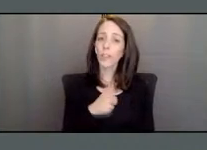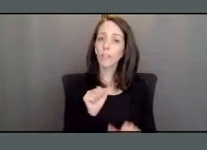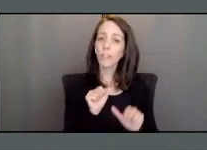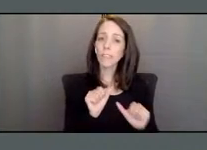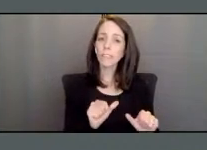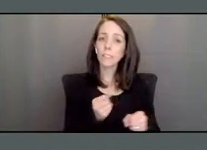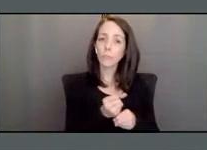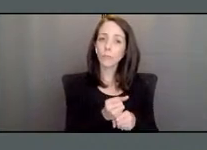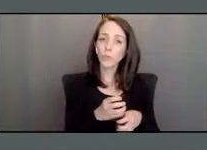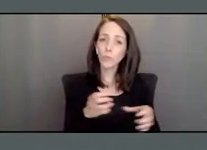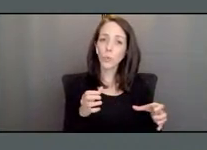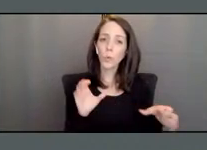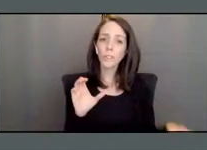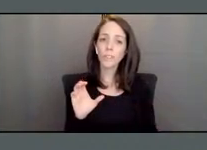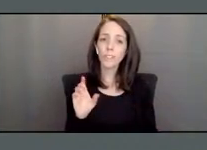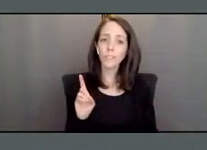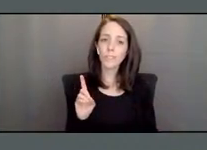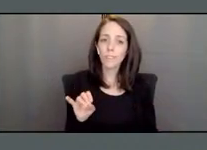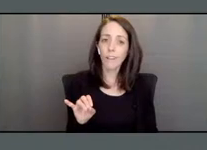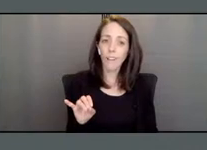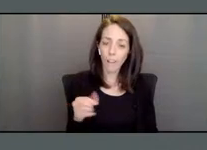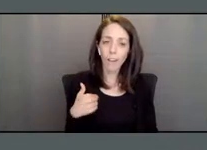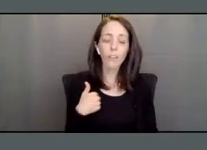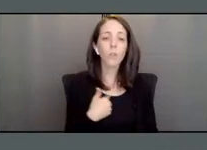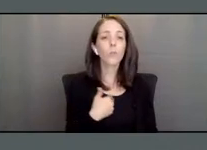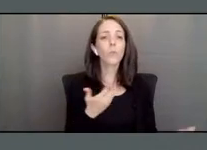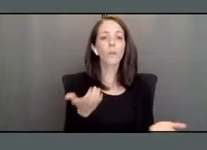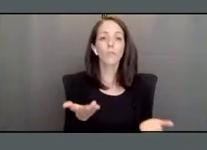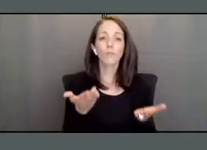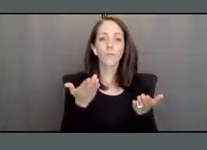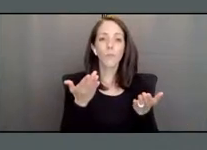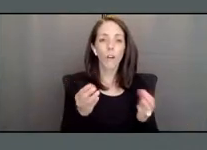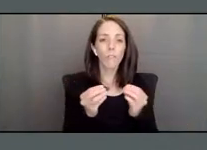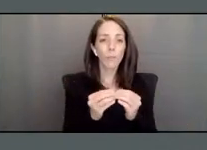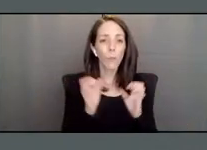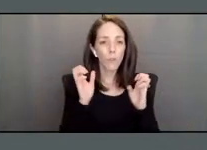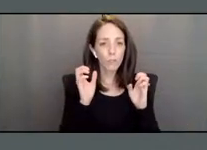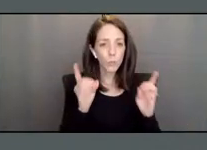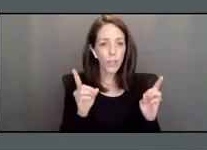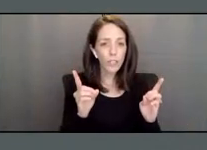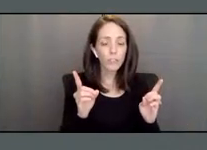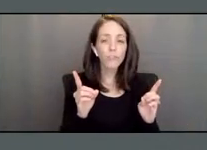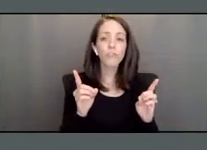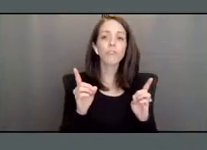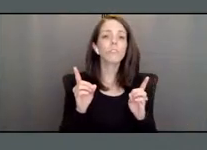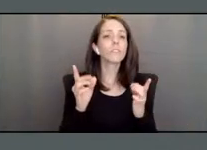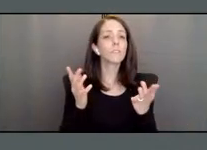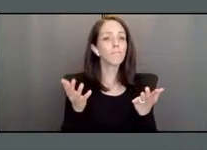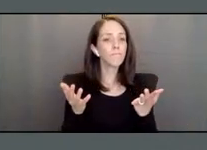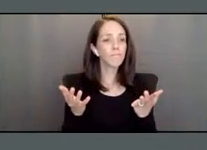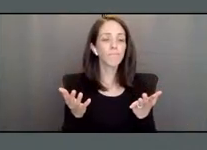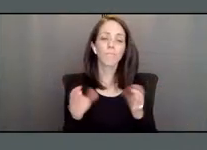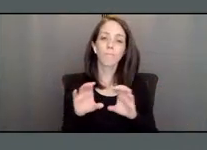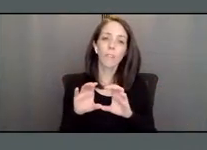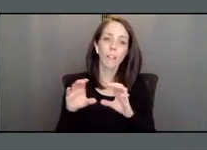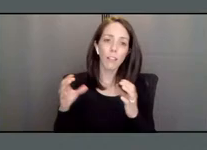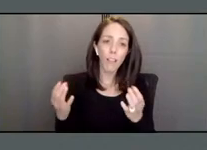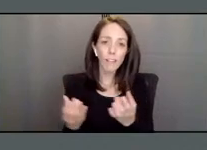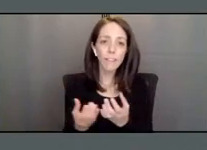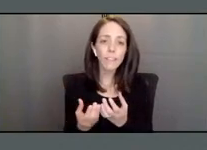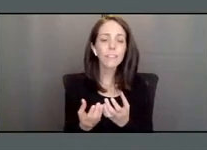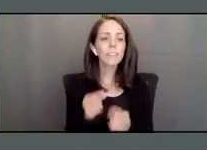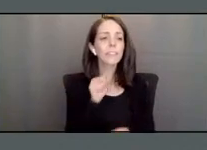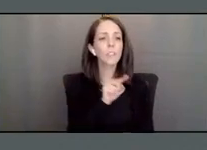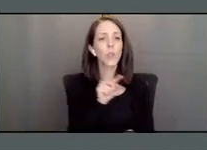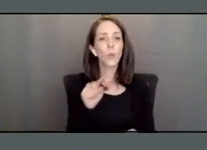to continue to offering education curriculums that will look at and